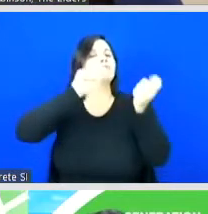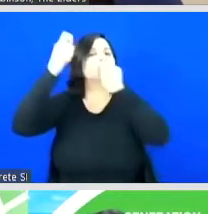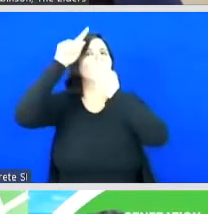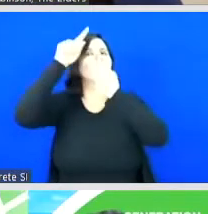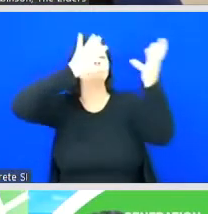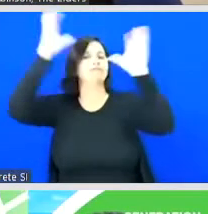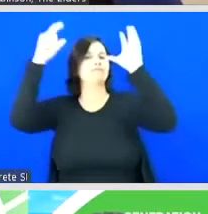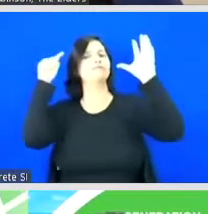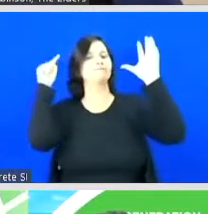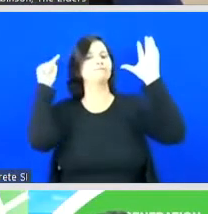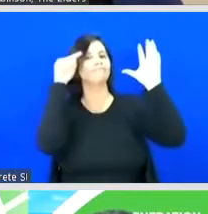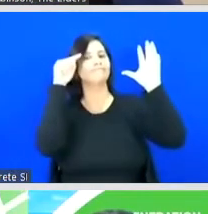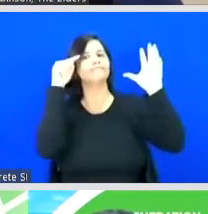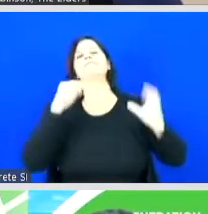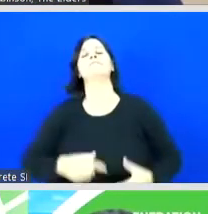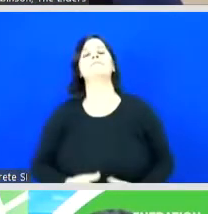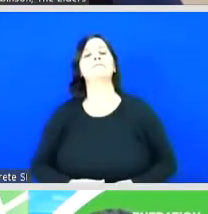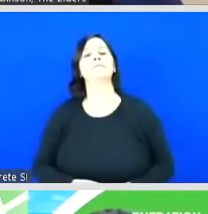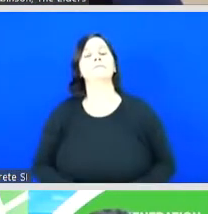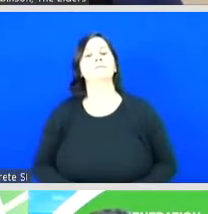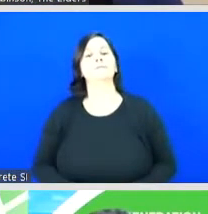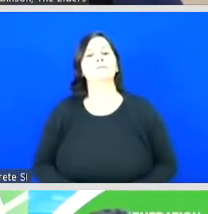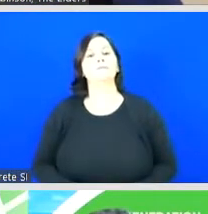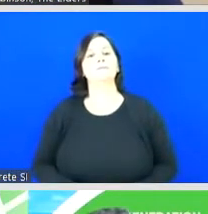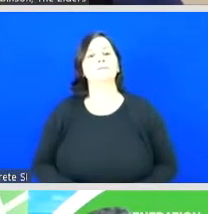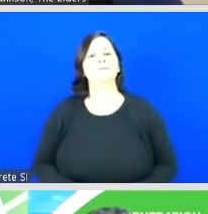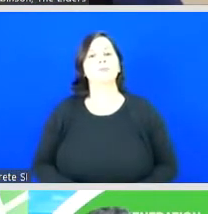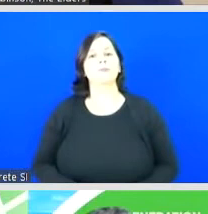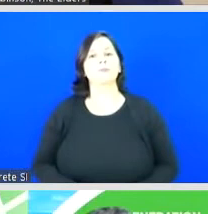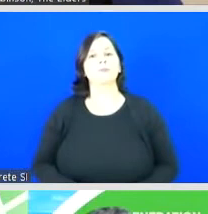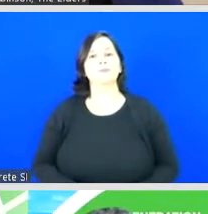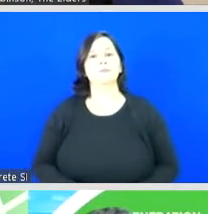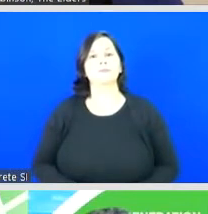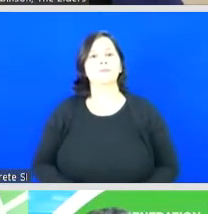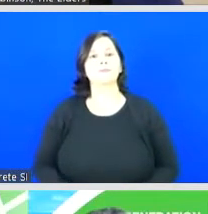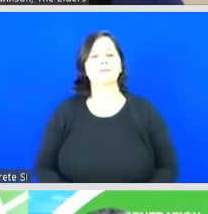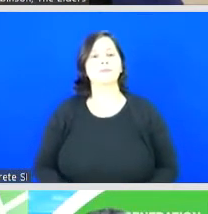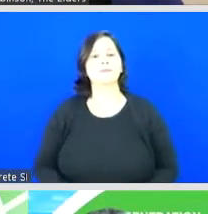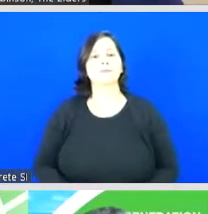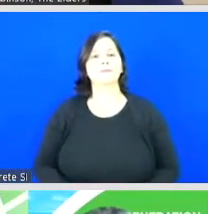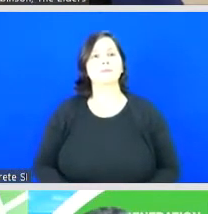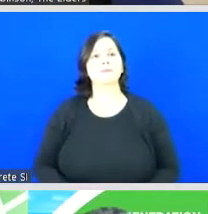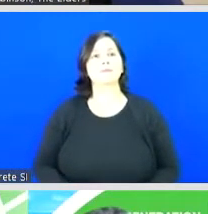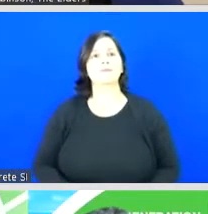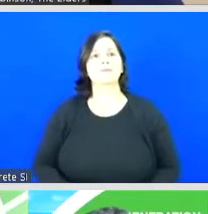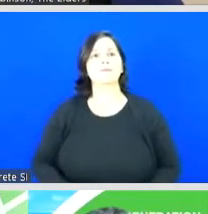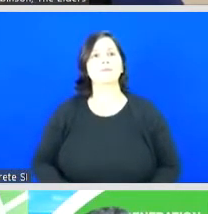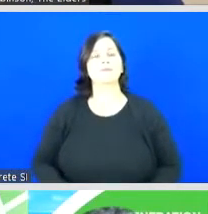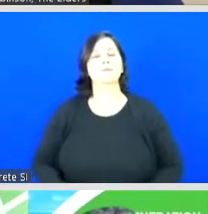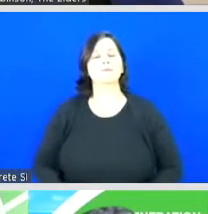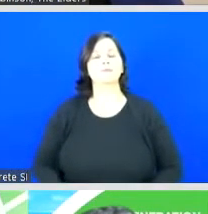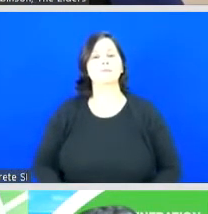stronger future for us all. And I feel very hopeful after listening to you today, because we have so much knowledge